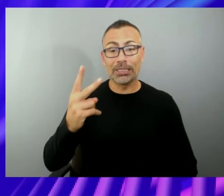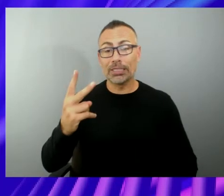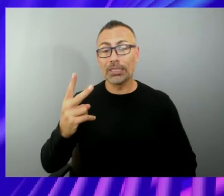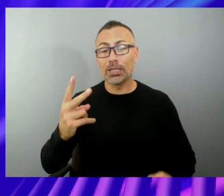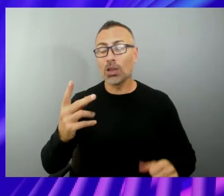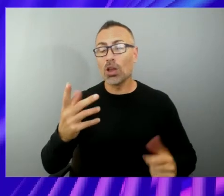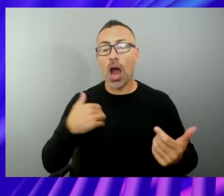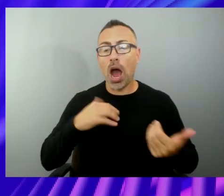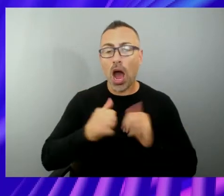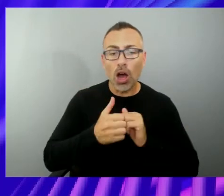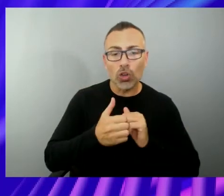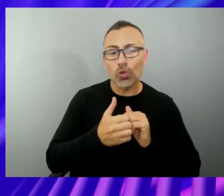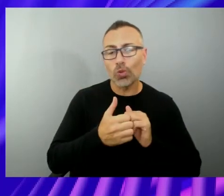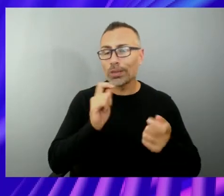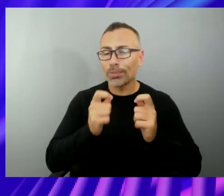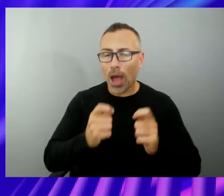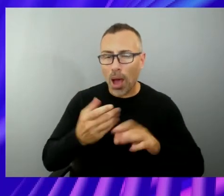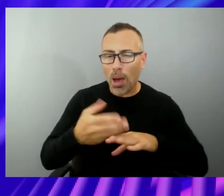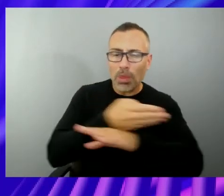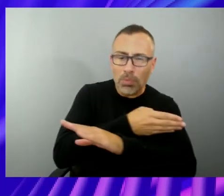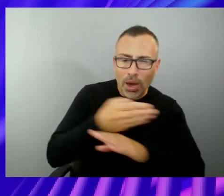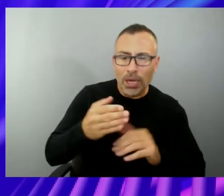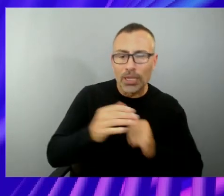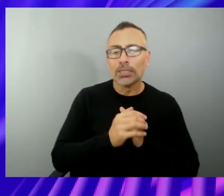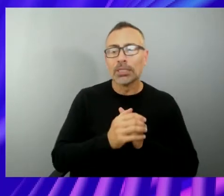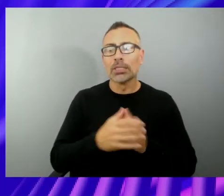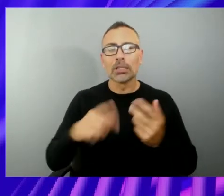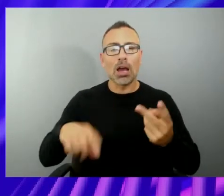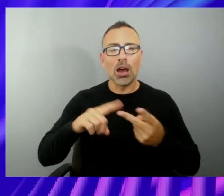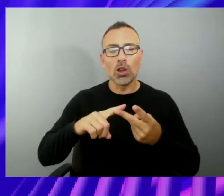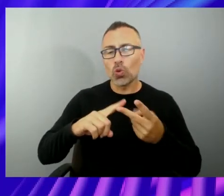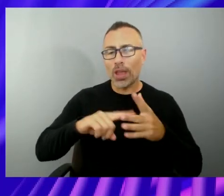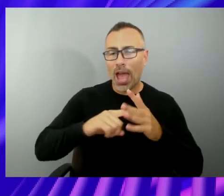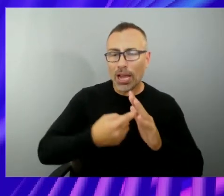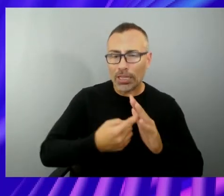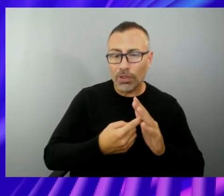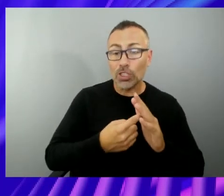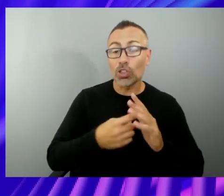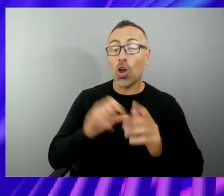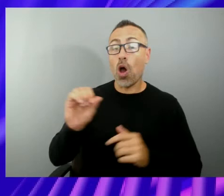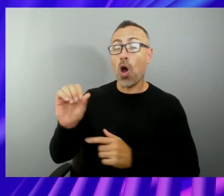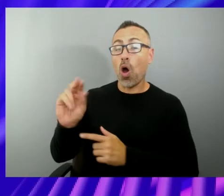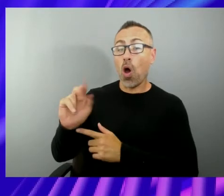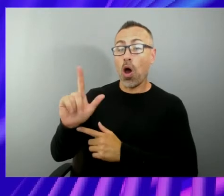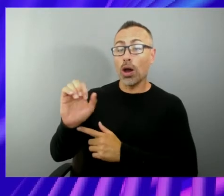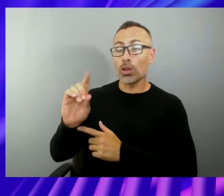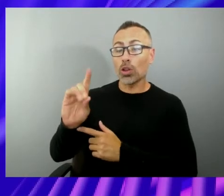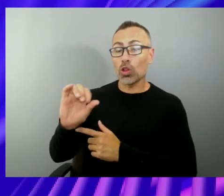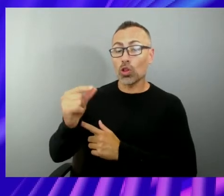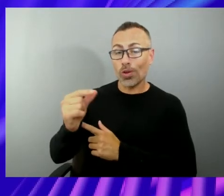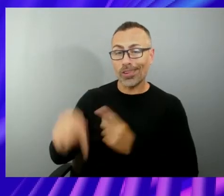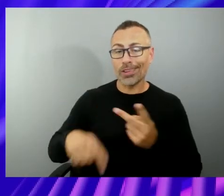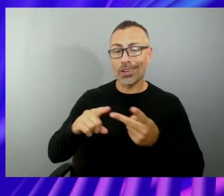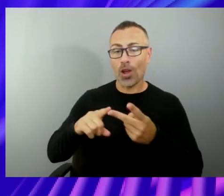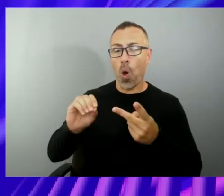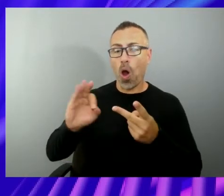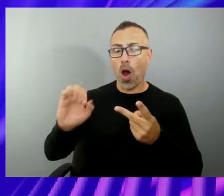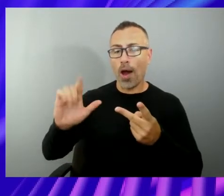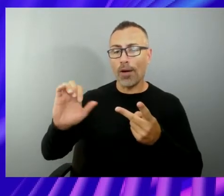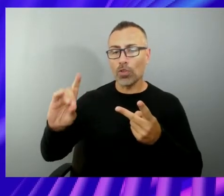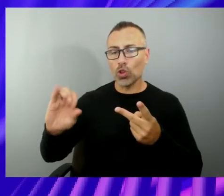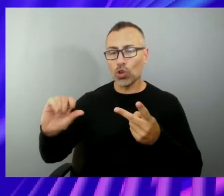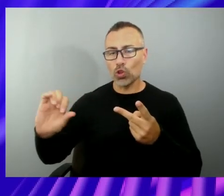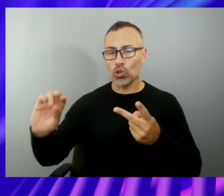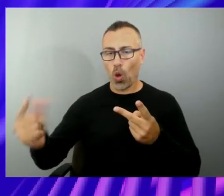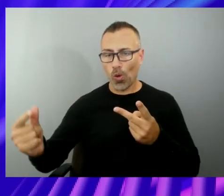is activation checkpointing, and what is activation offloading. All these terms always sound way more complicated than